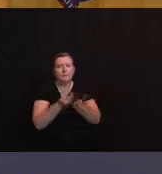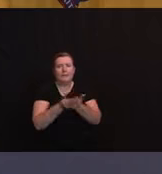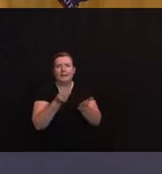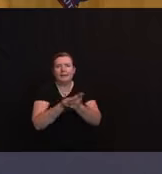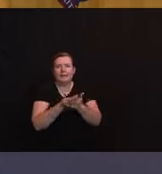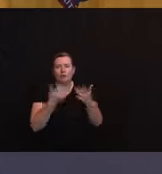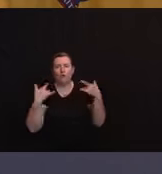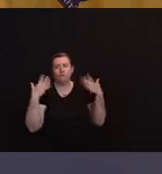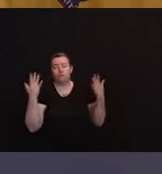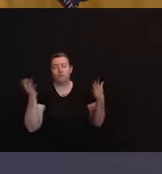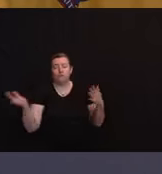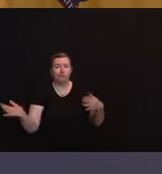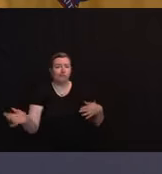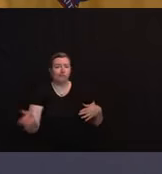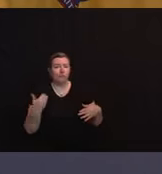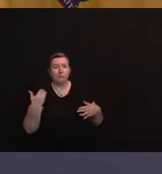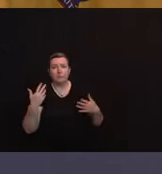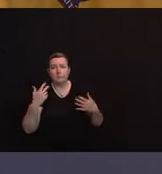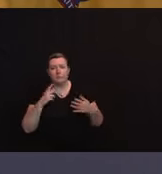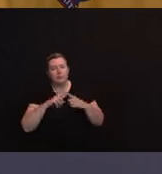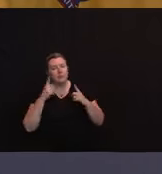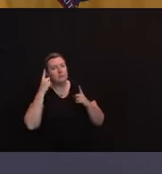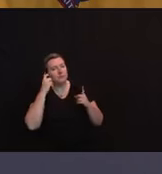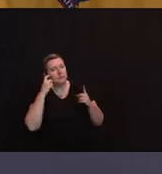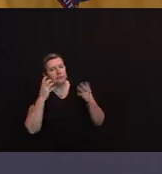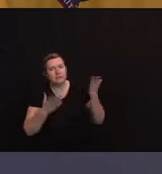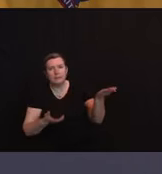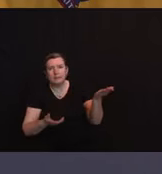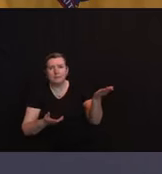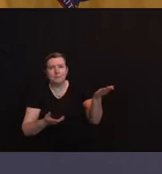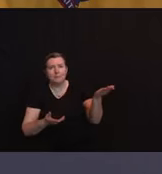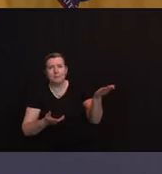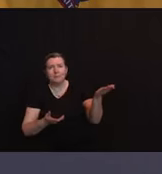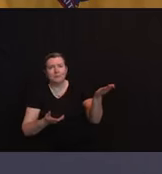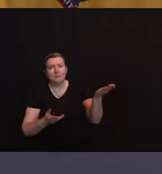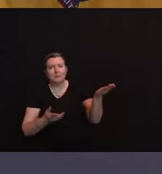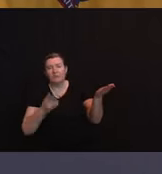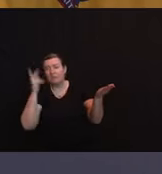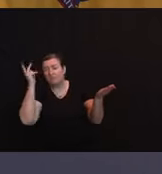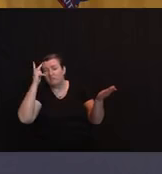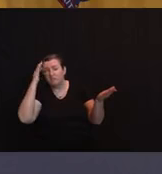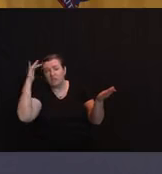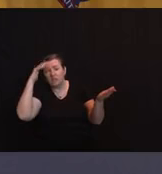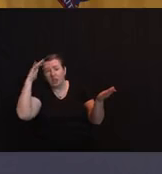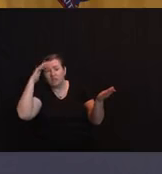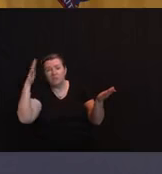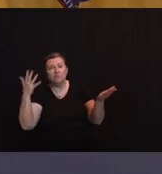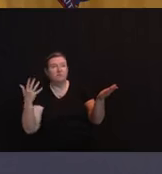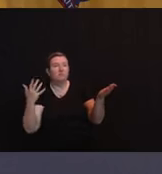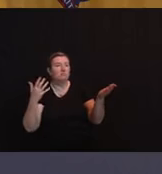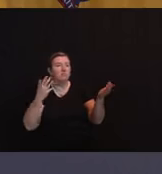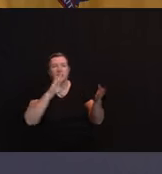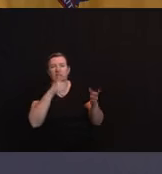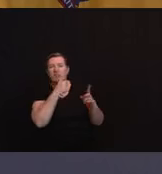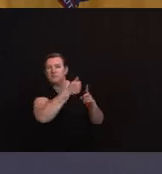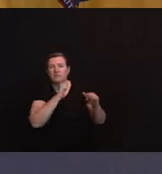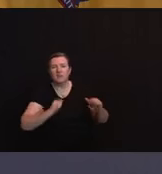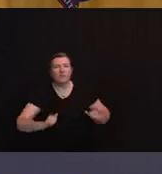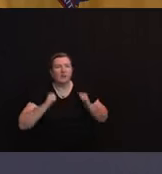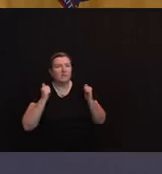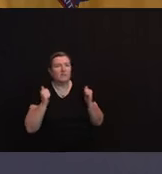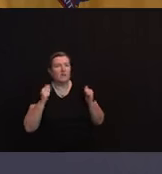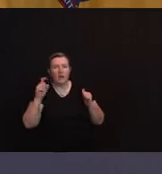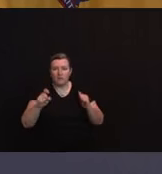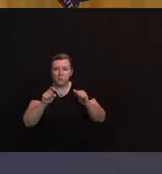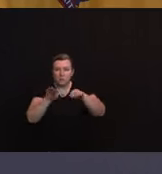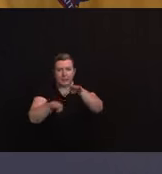skeptical, whether it's politics, ideology, not balancing a budget in his life or in his past 3.5 decades,